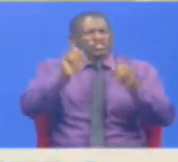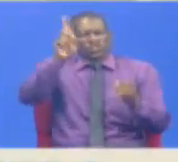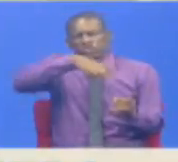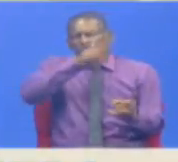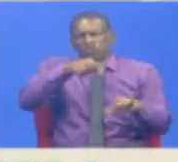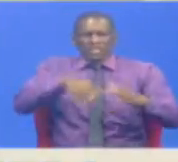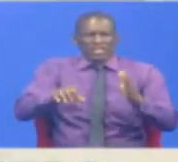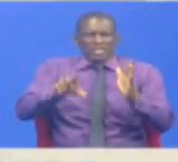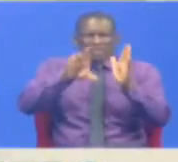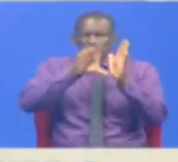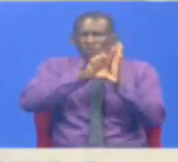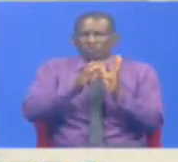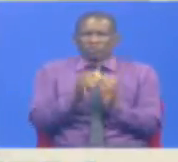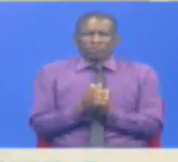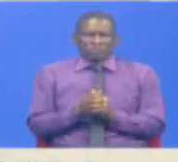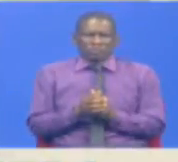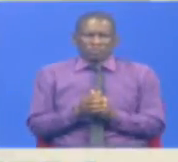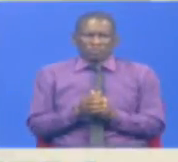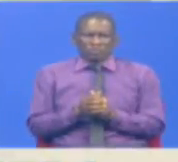yetu.